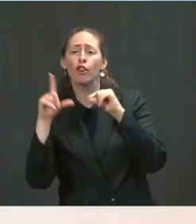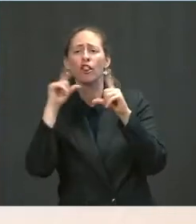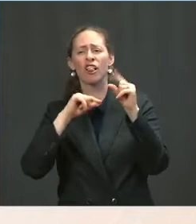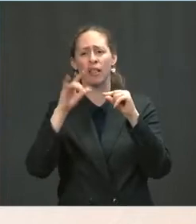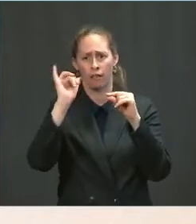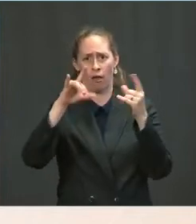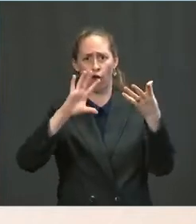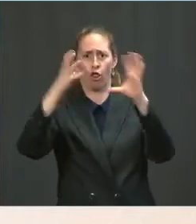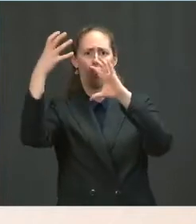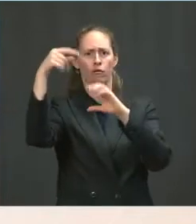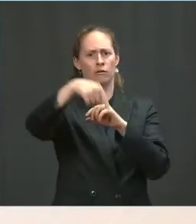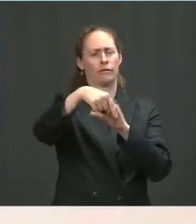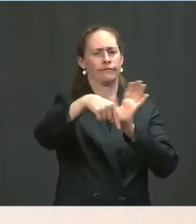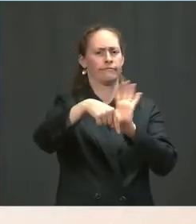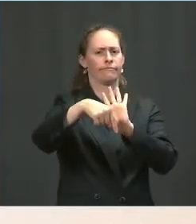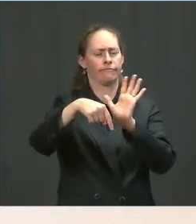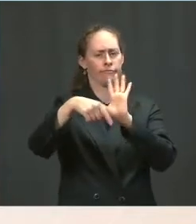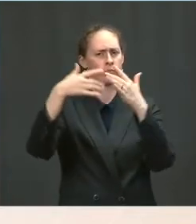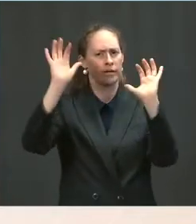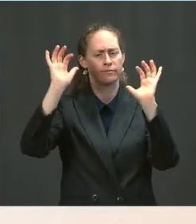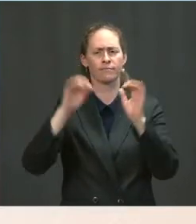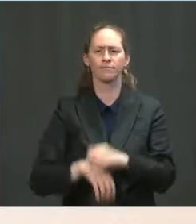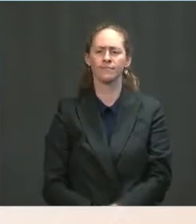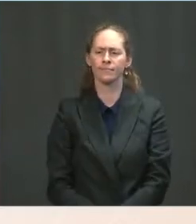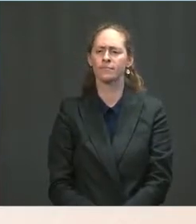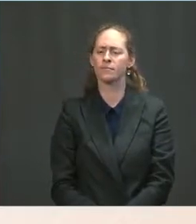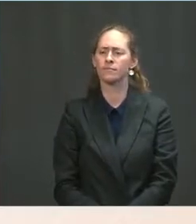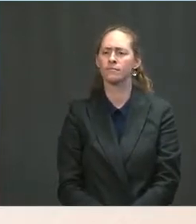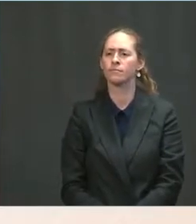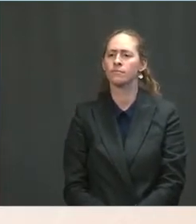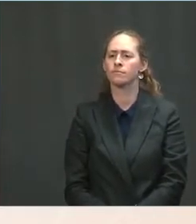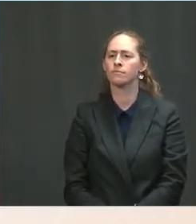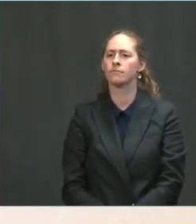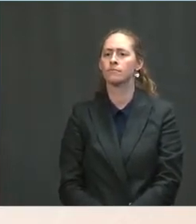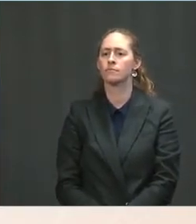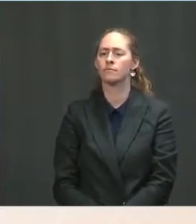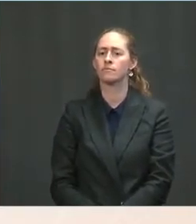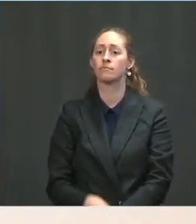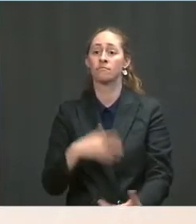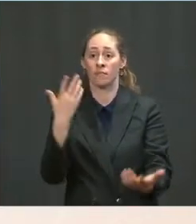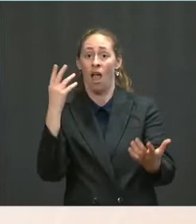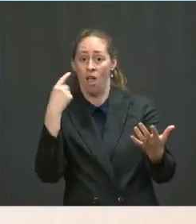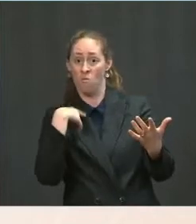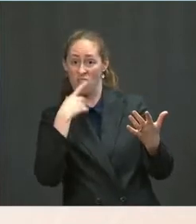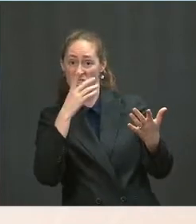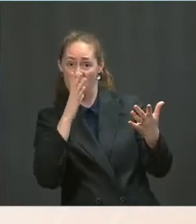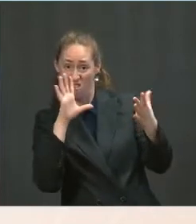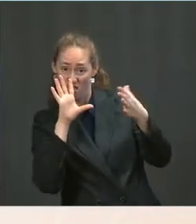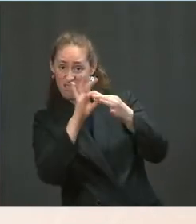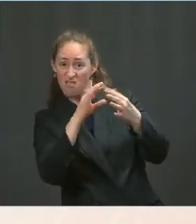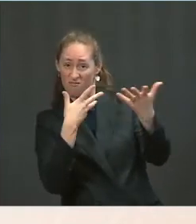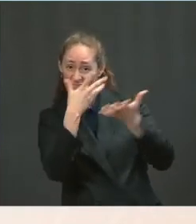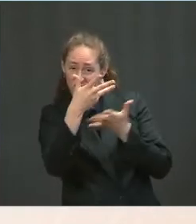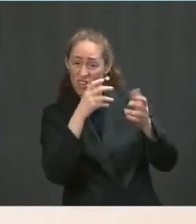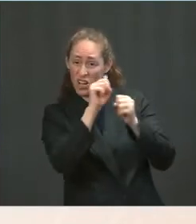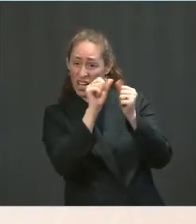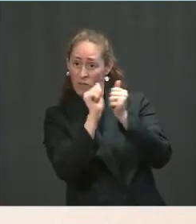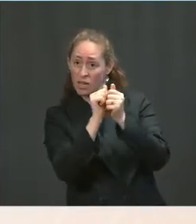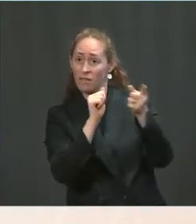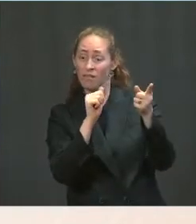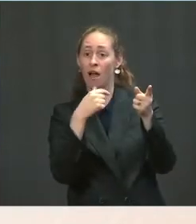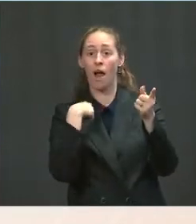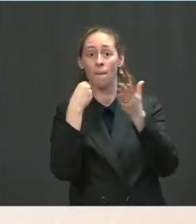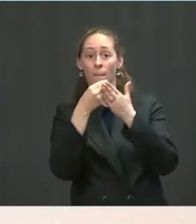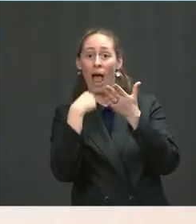trying to make. And when we do deal with the Northern Triangle countries, it's not giving money directly to the government.